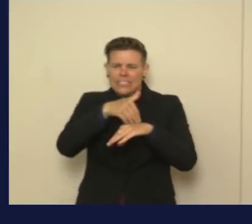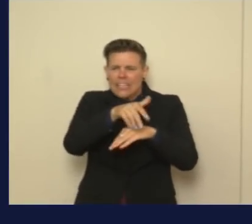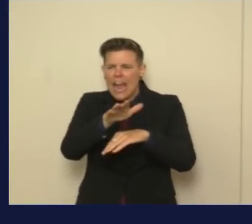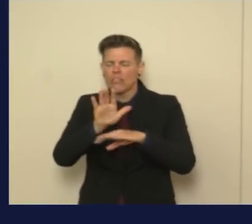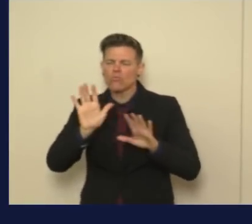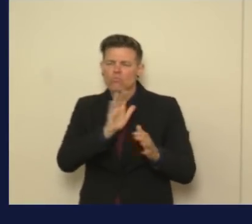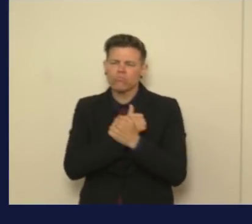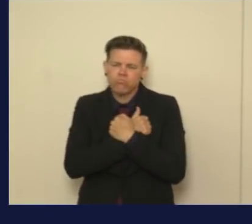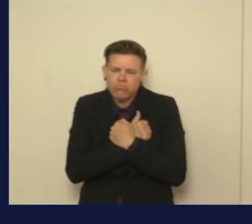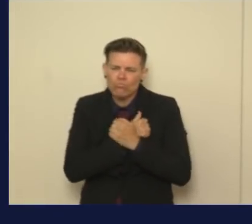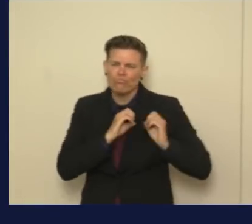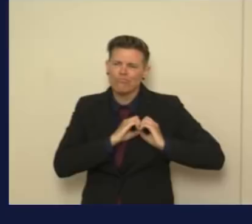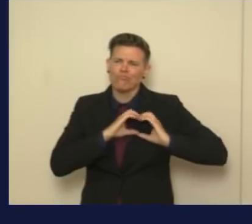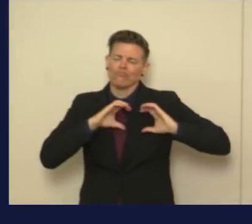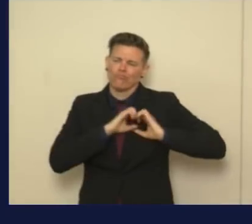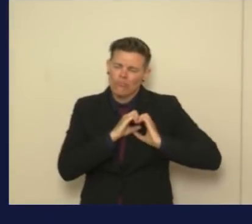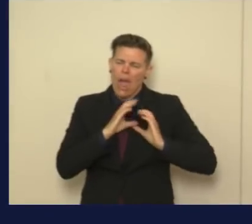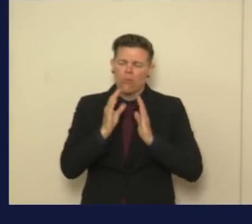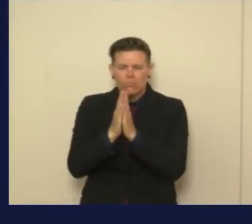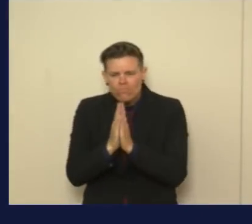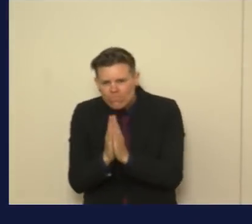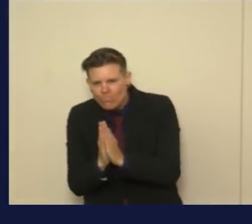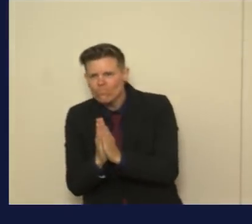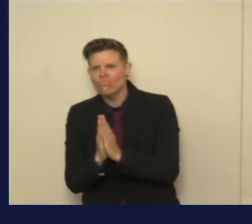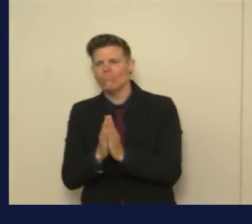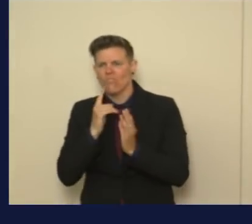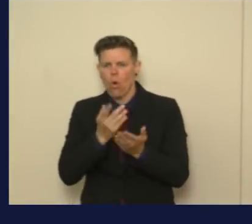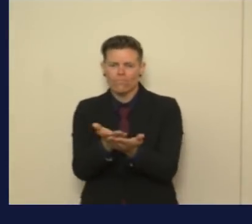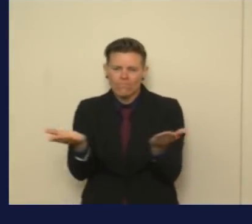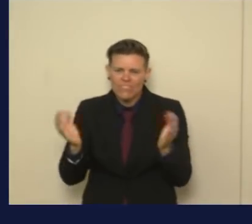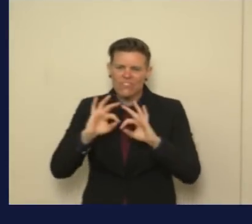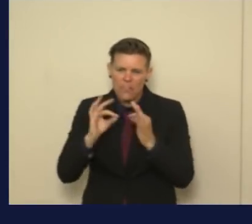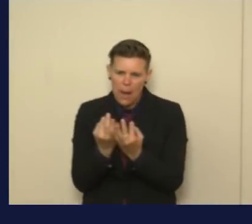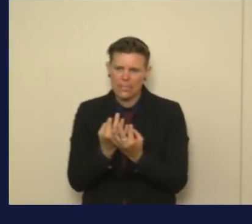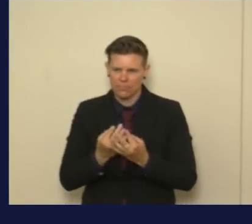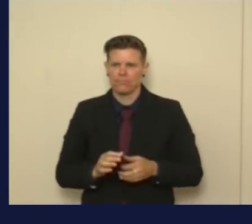the families. We're going to hear a little bit more about tests, but we've done